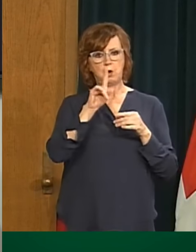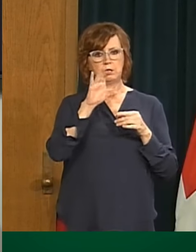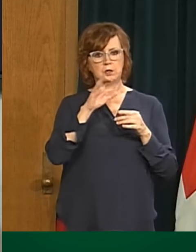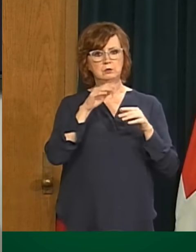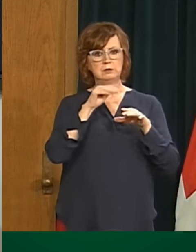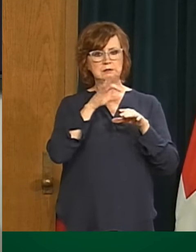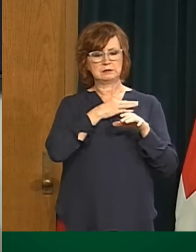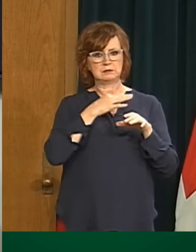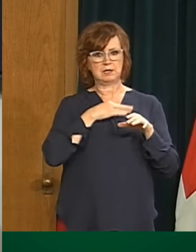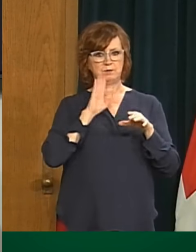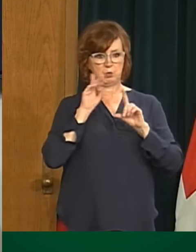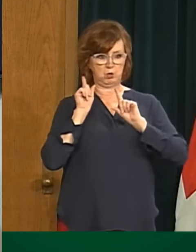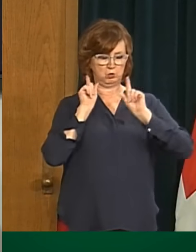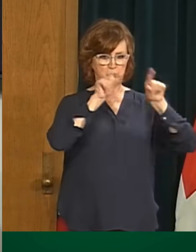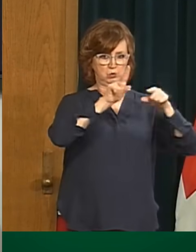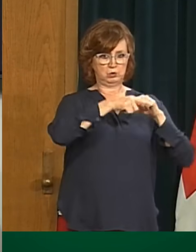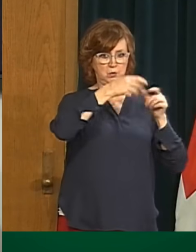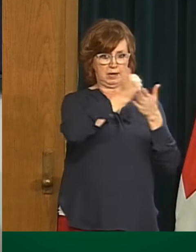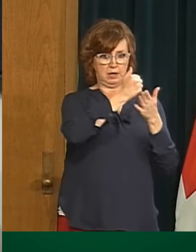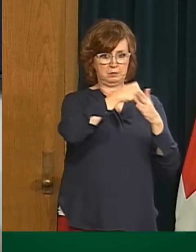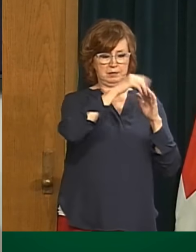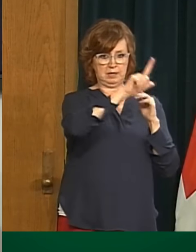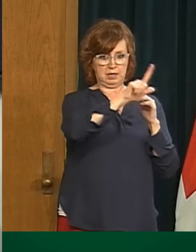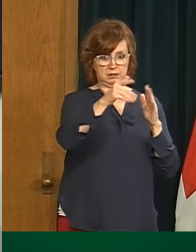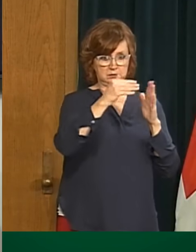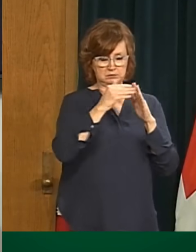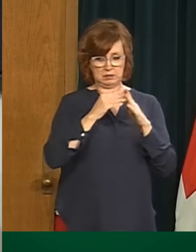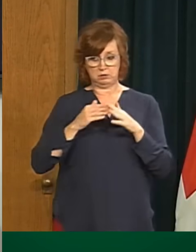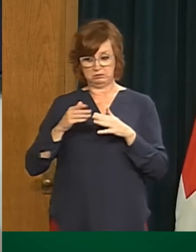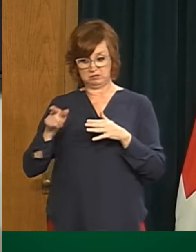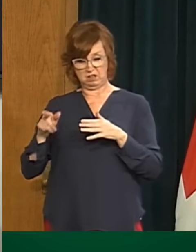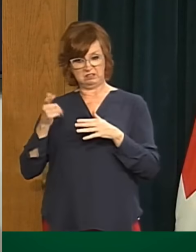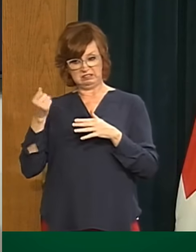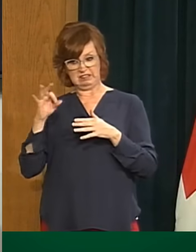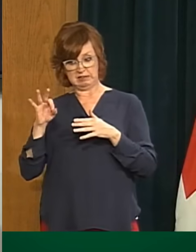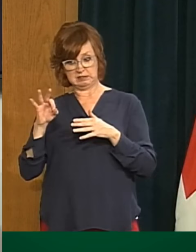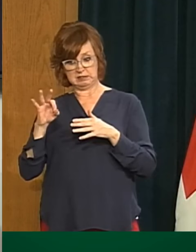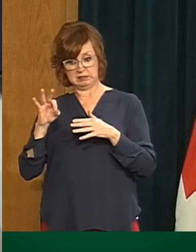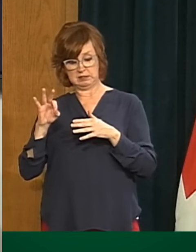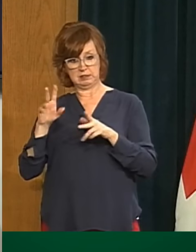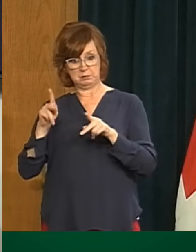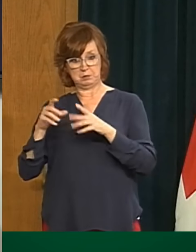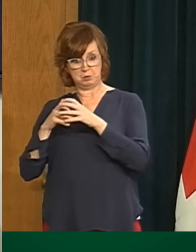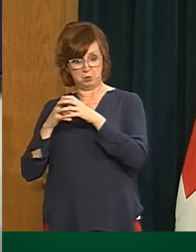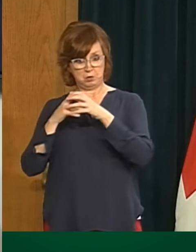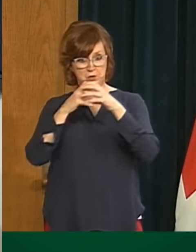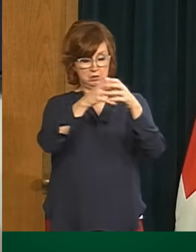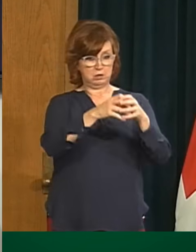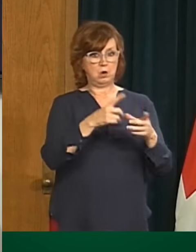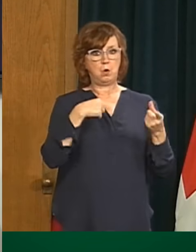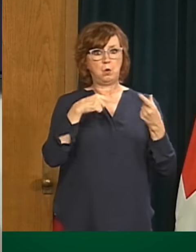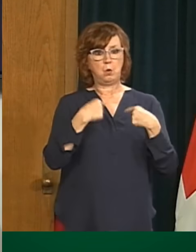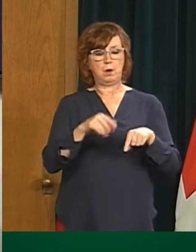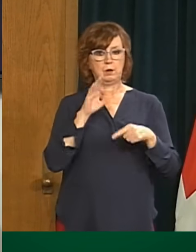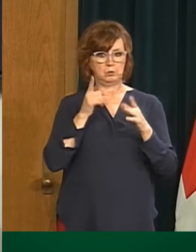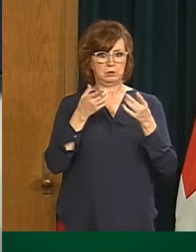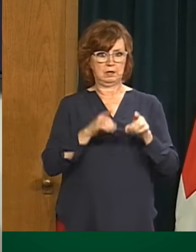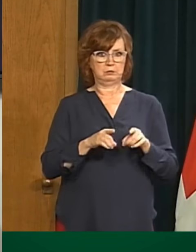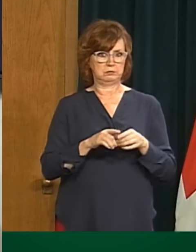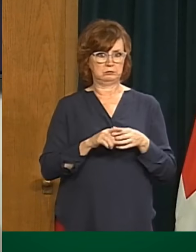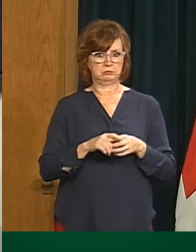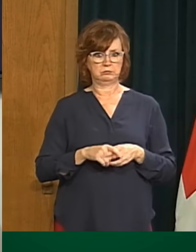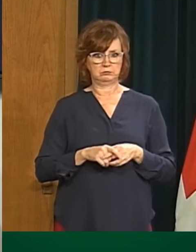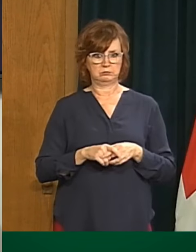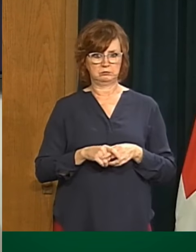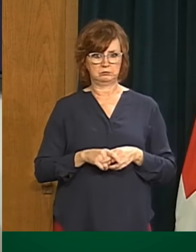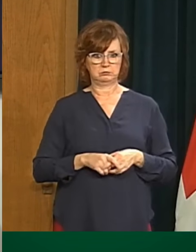earlier this week, as well as when are those mobile units going to kind of be up and running with the additional staff being